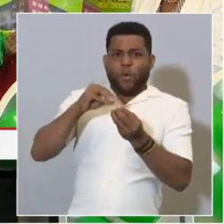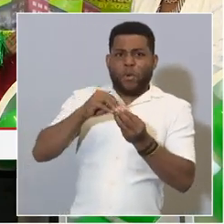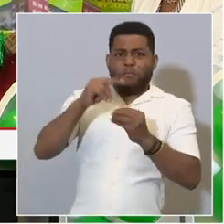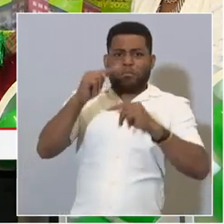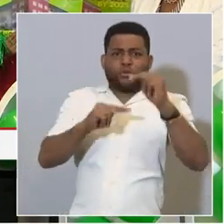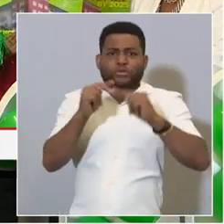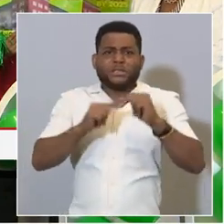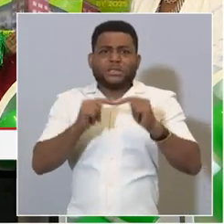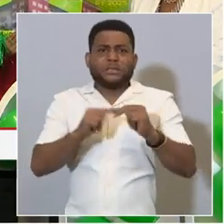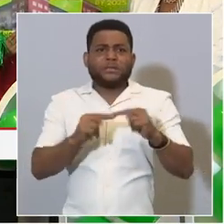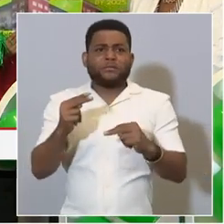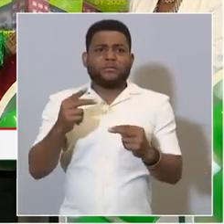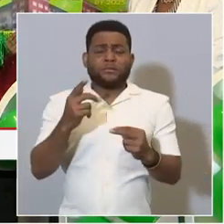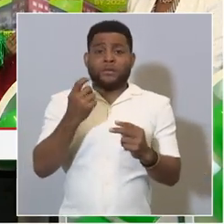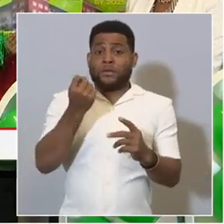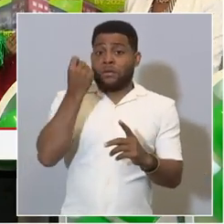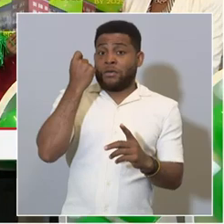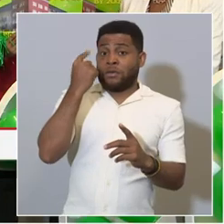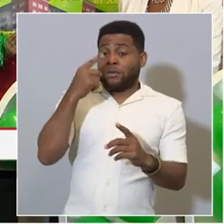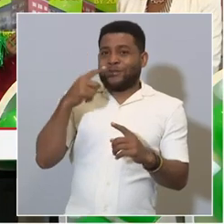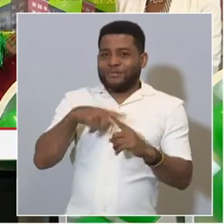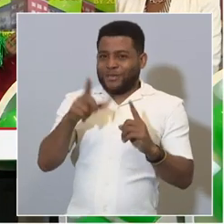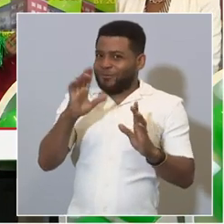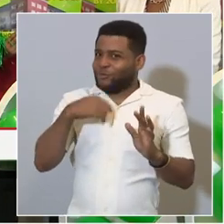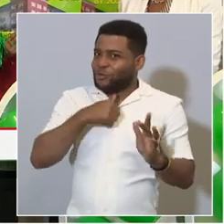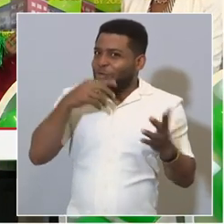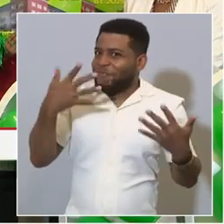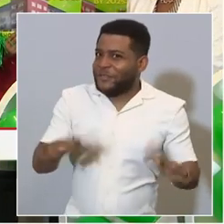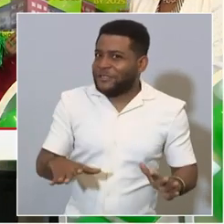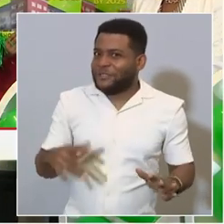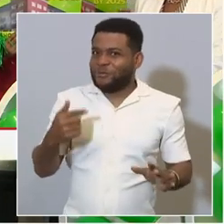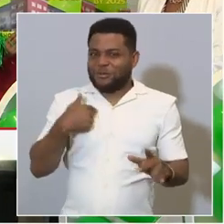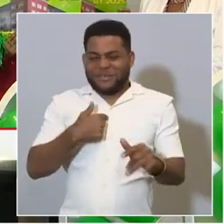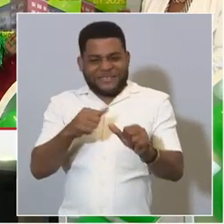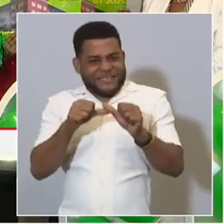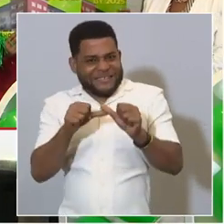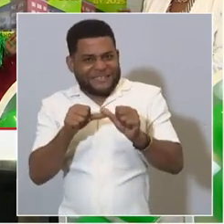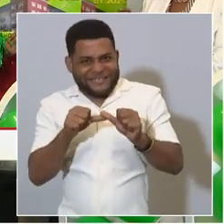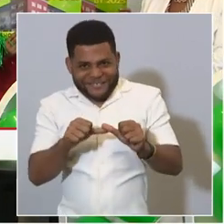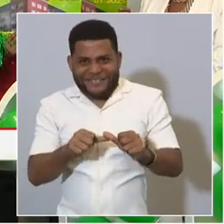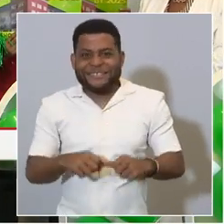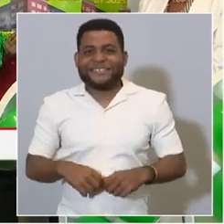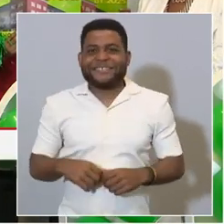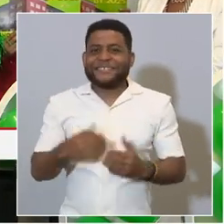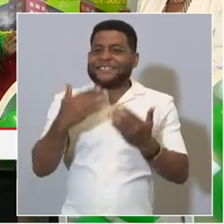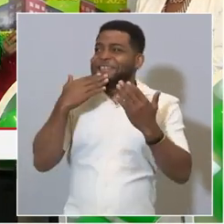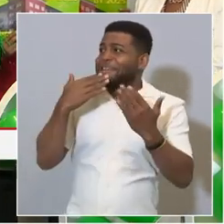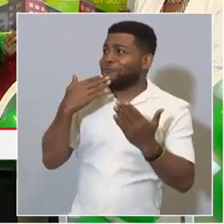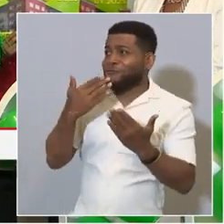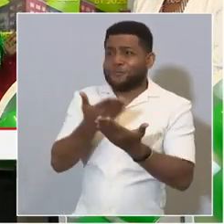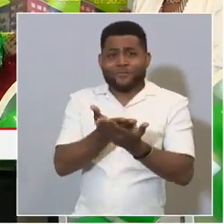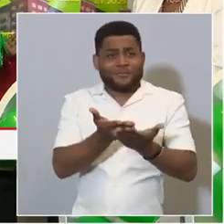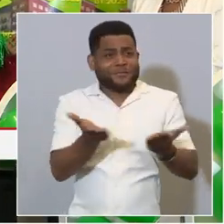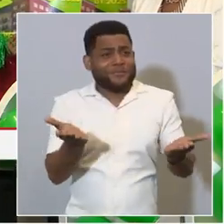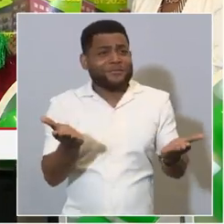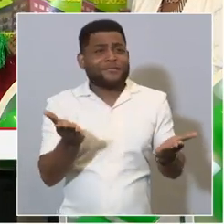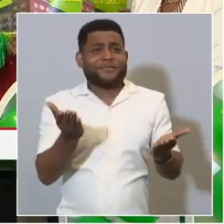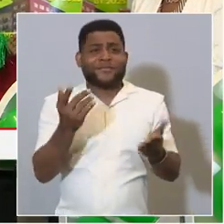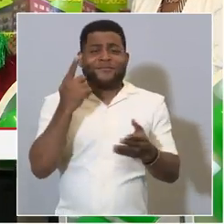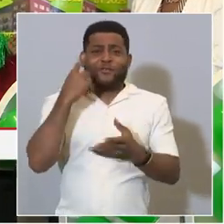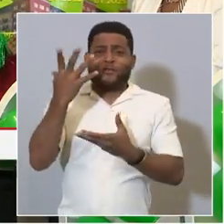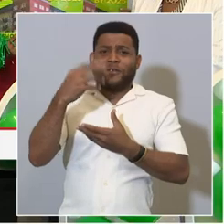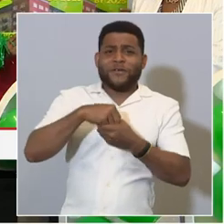done yet. Thank you to everyone who has played a part in bringing us to this day: government, housing providers,